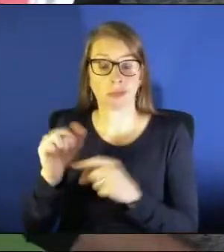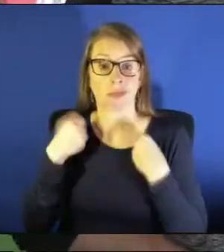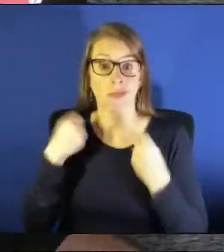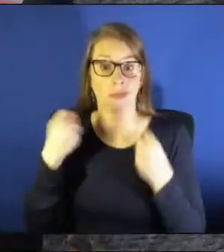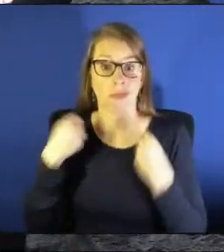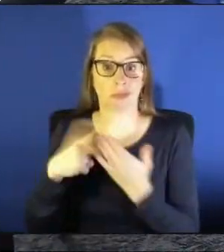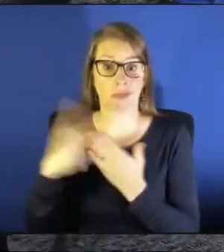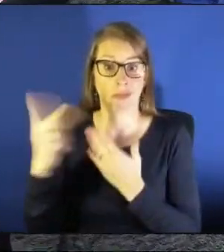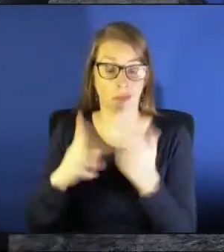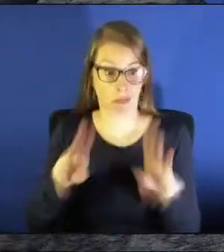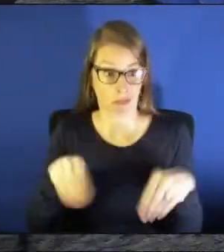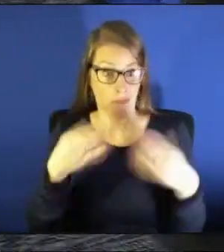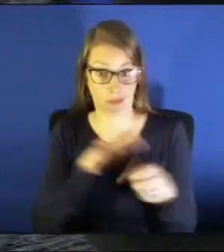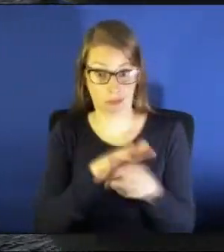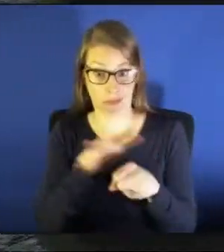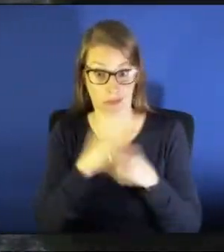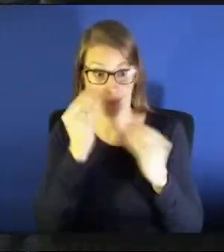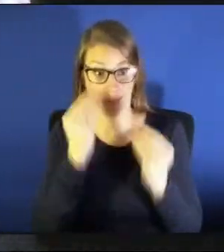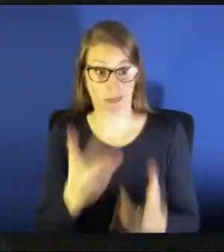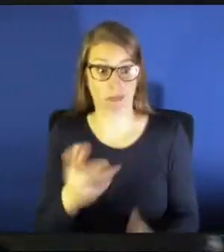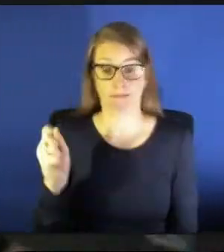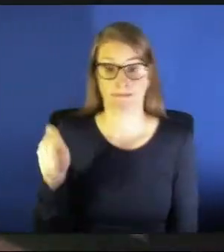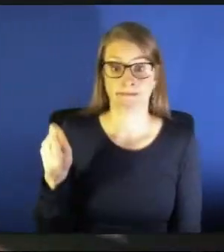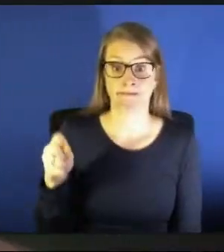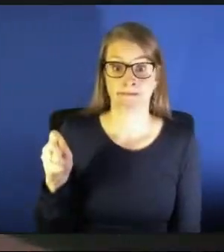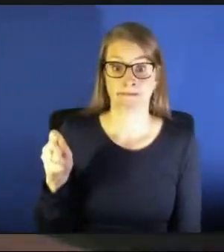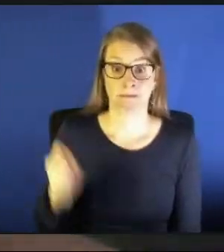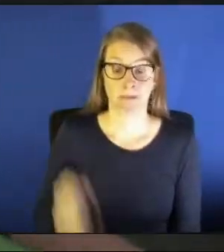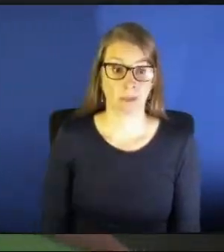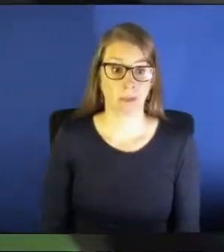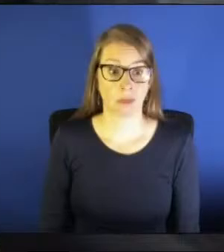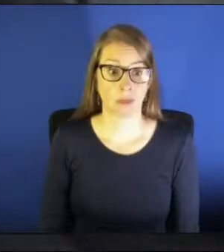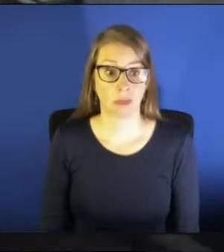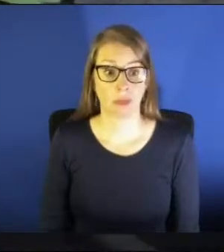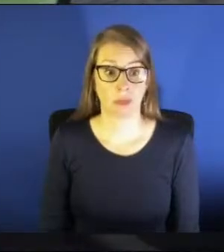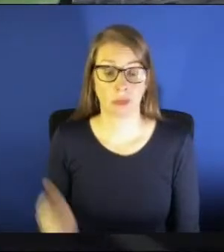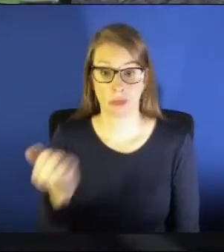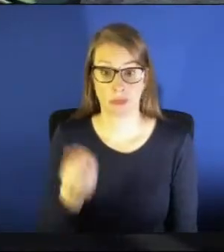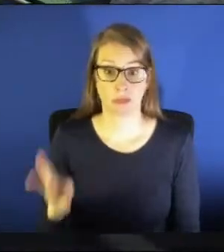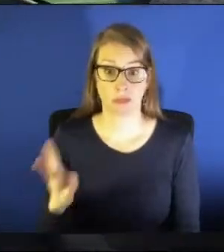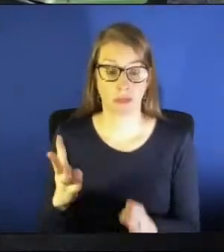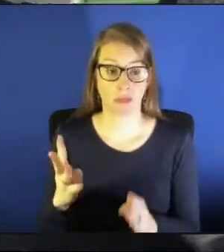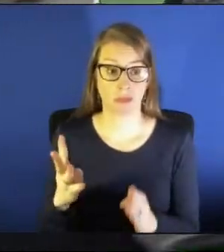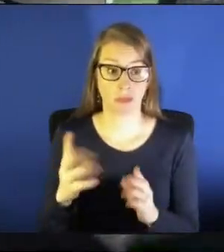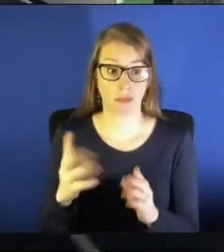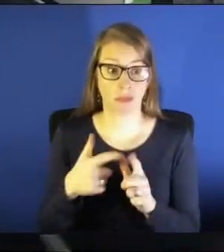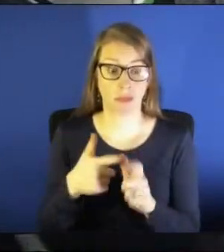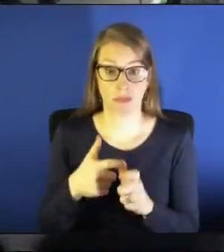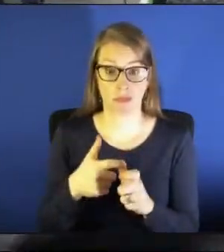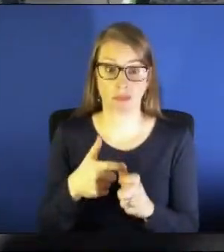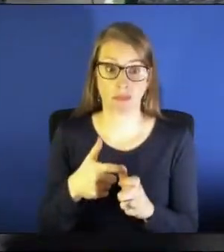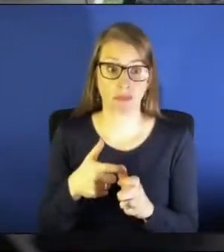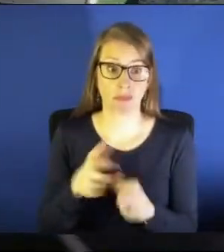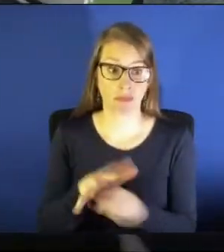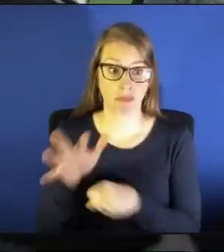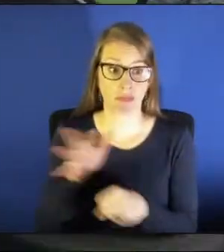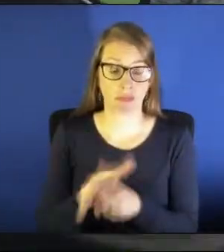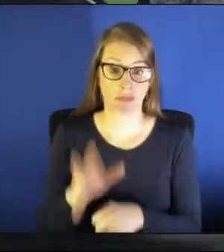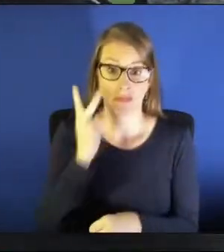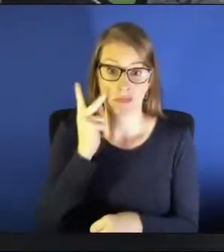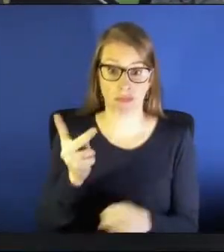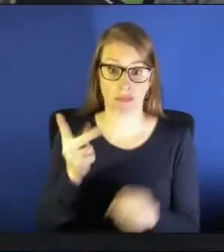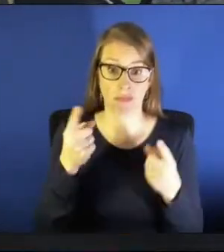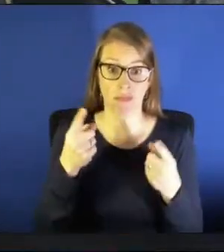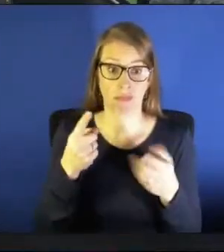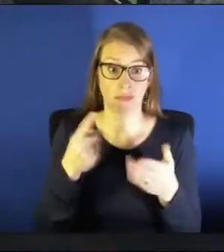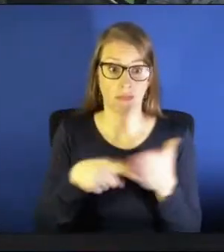enough information? Yeah, we got a few trials there is really enough to kind of see what's going on. Yeah. How long